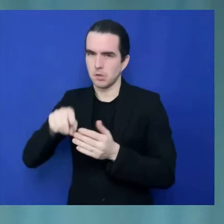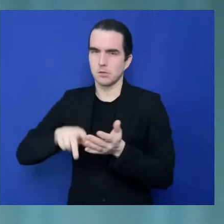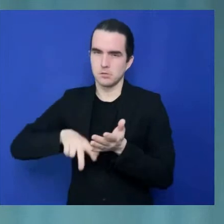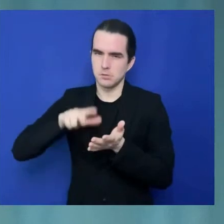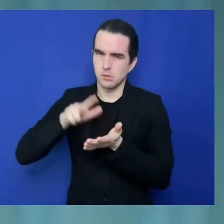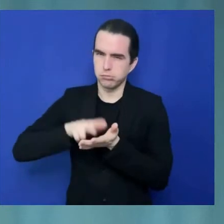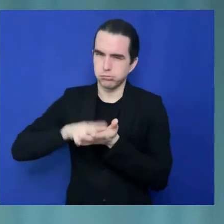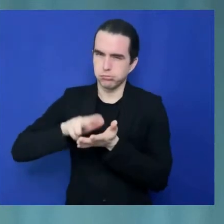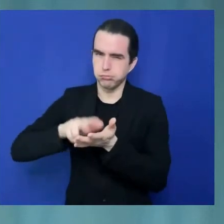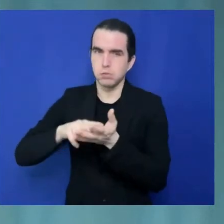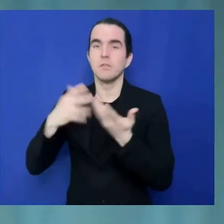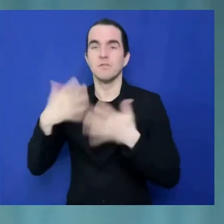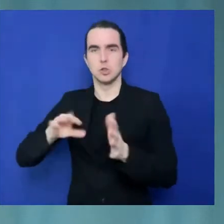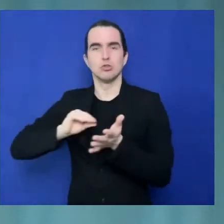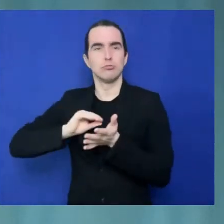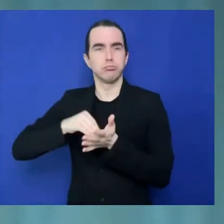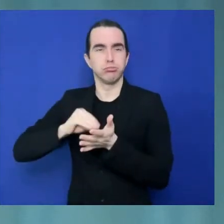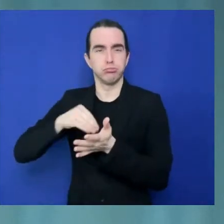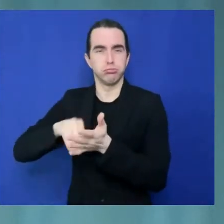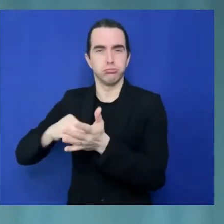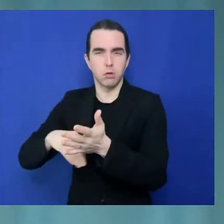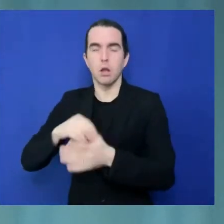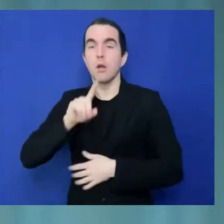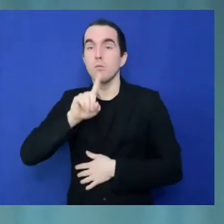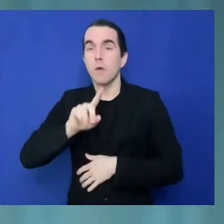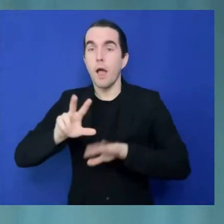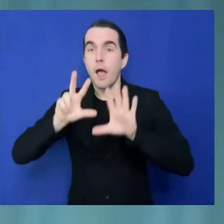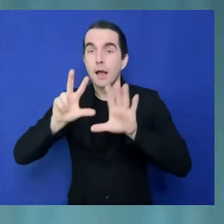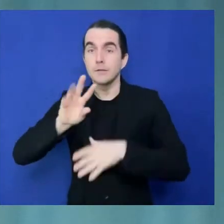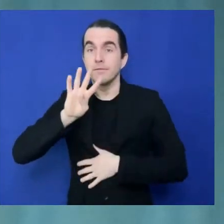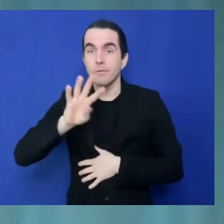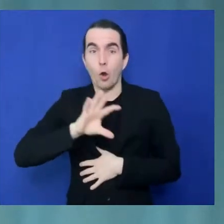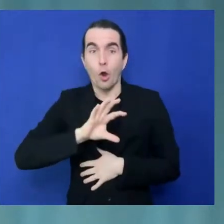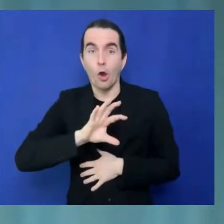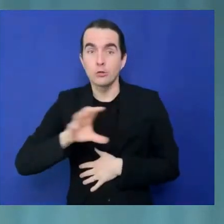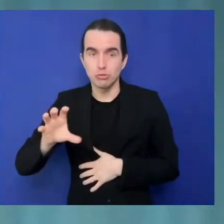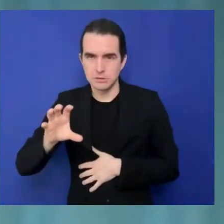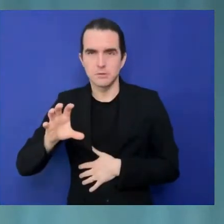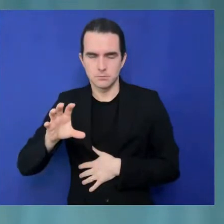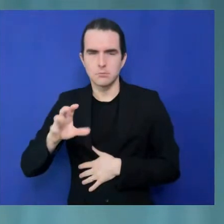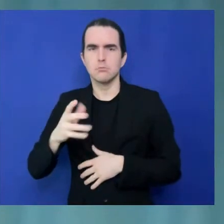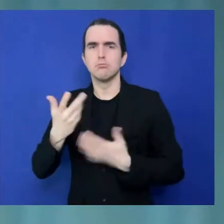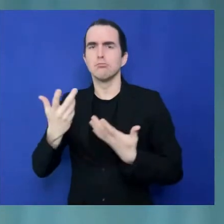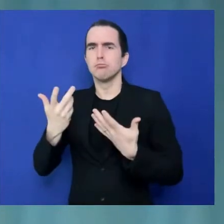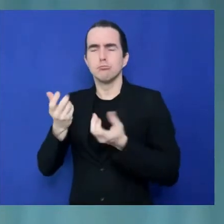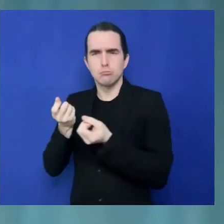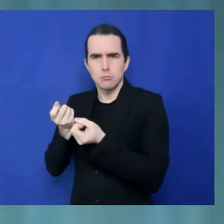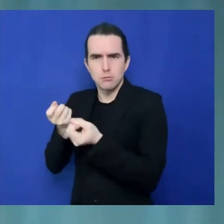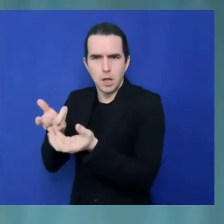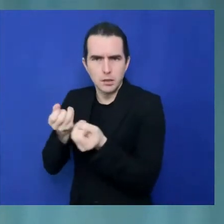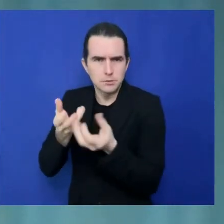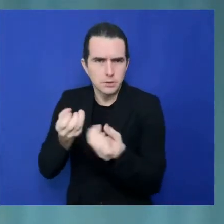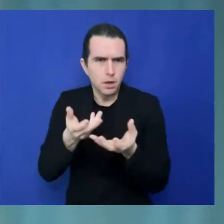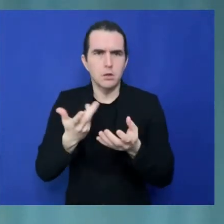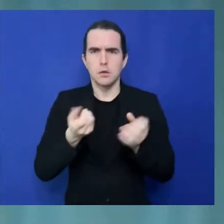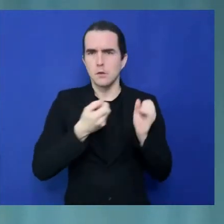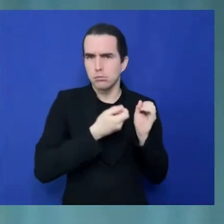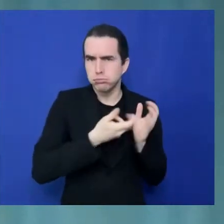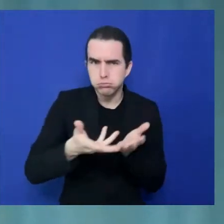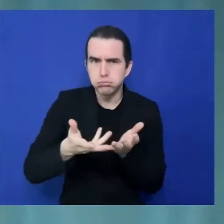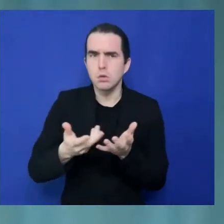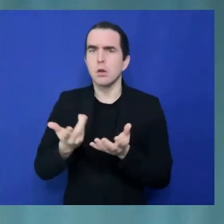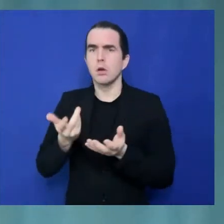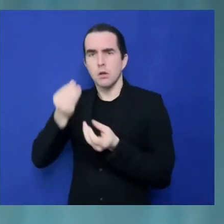part of any planning process, and they should be constantly revisited and updated. This Vienna